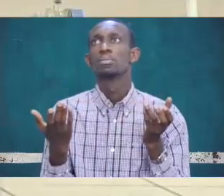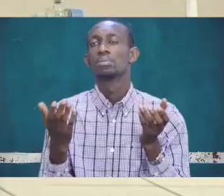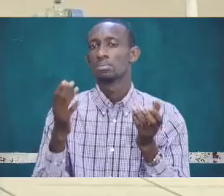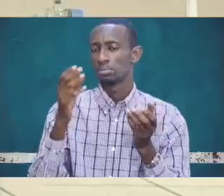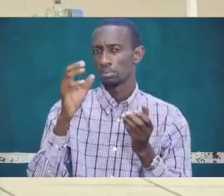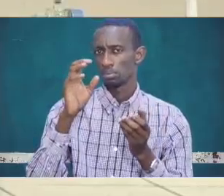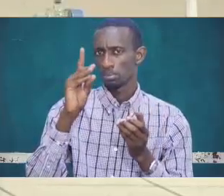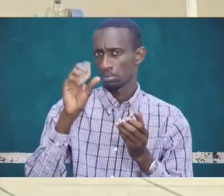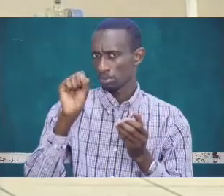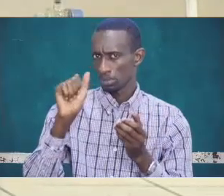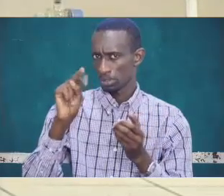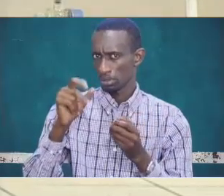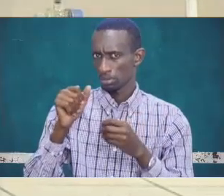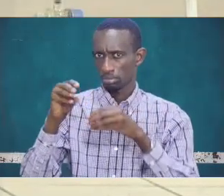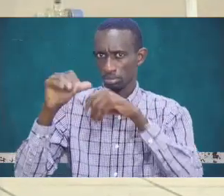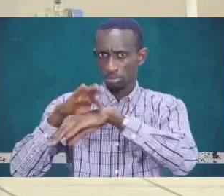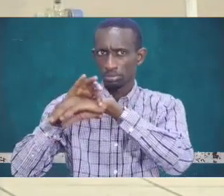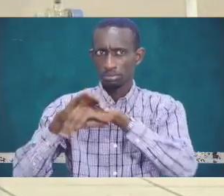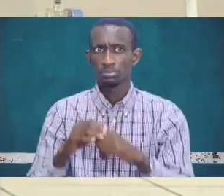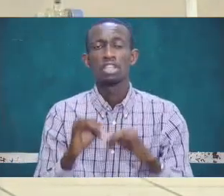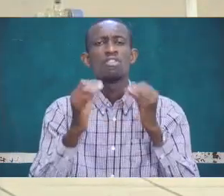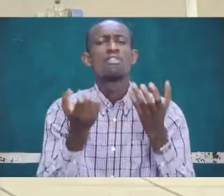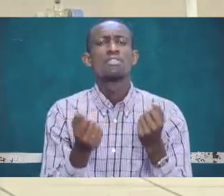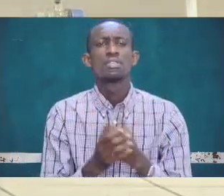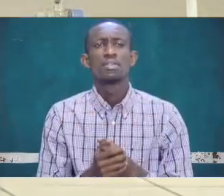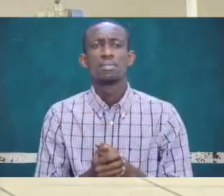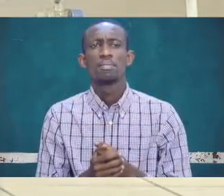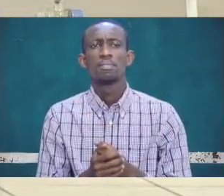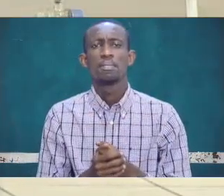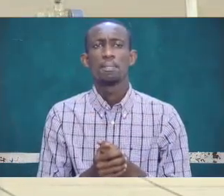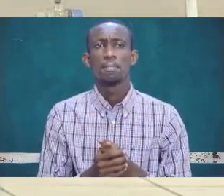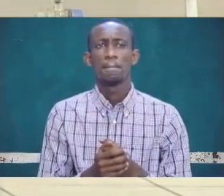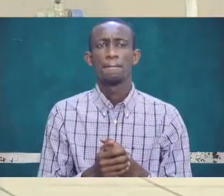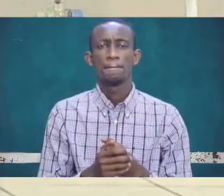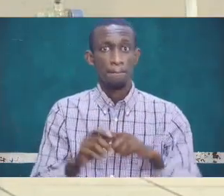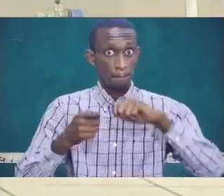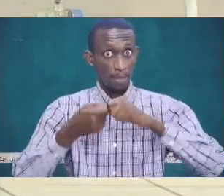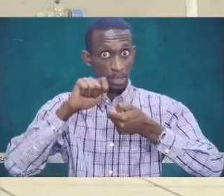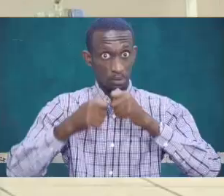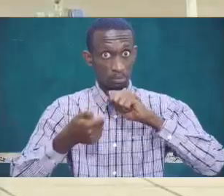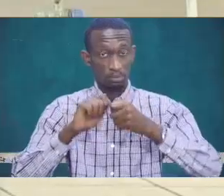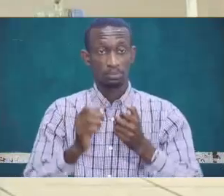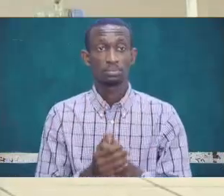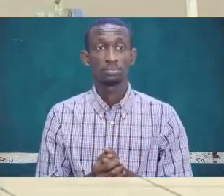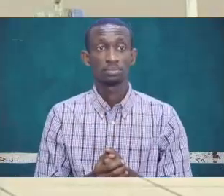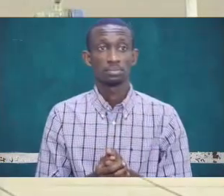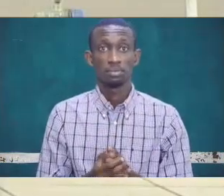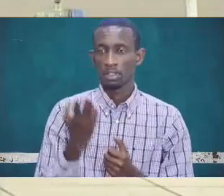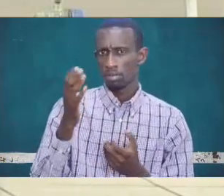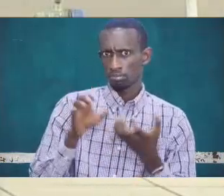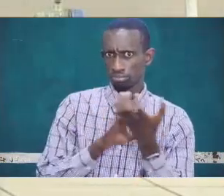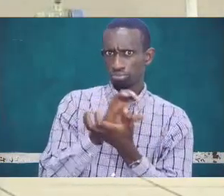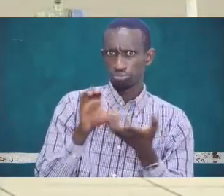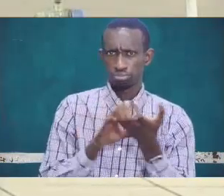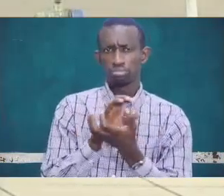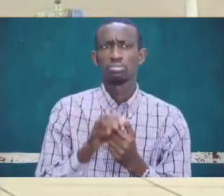the metal and then it is, I've just used the sand, let me write it. So here, this is a mixture and